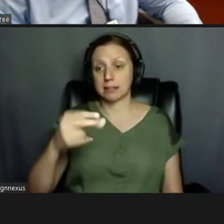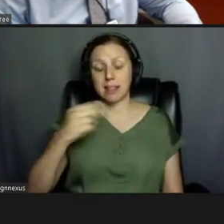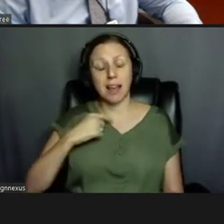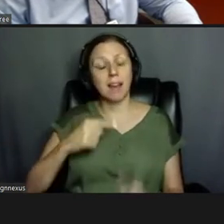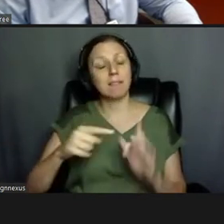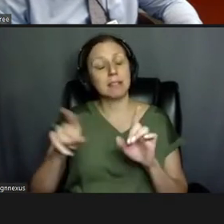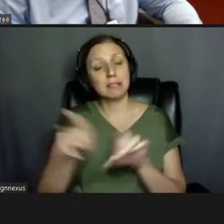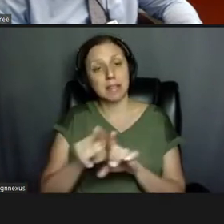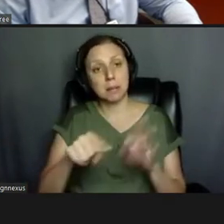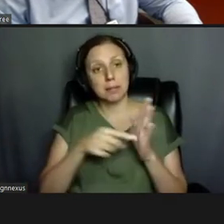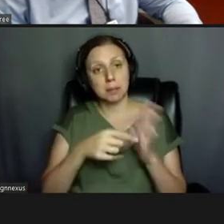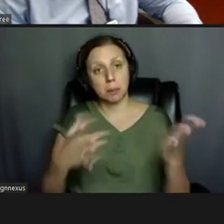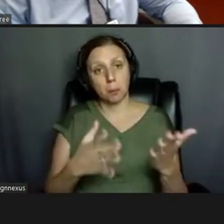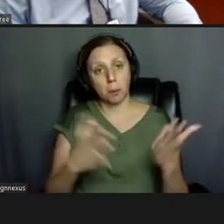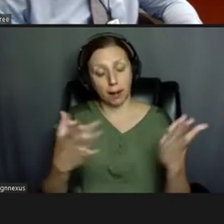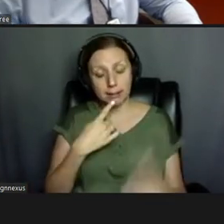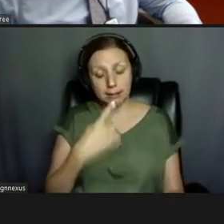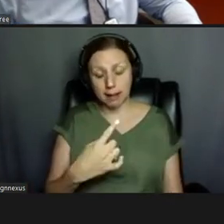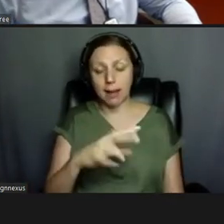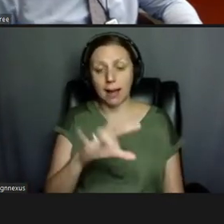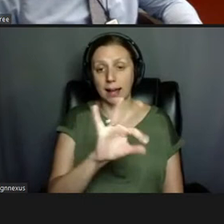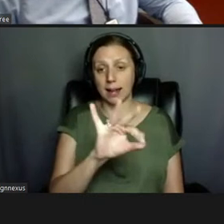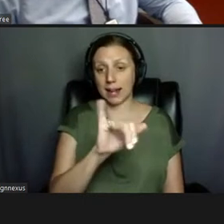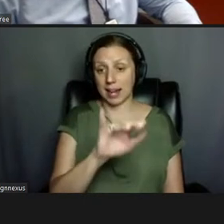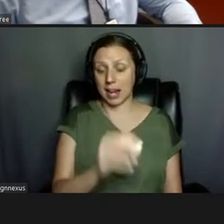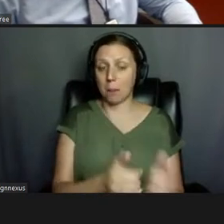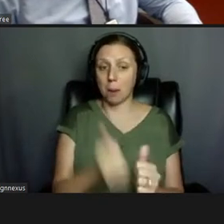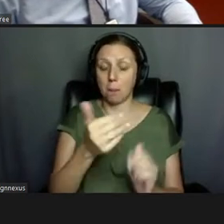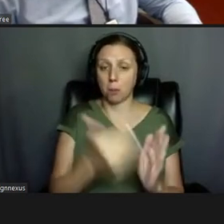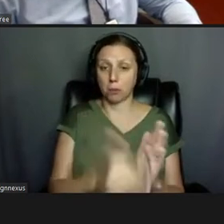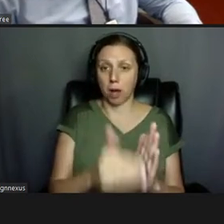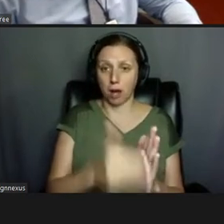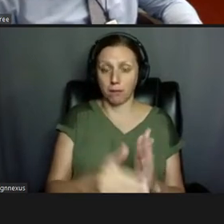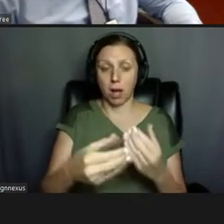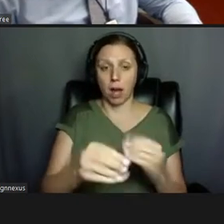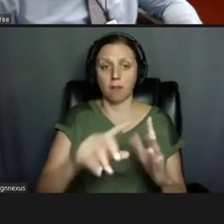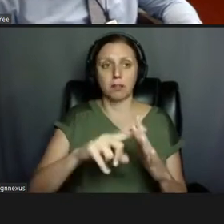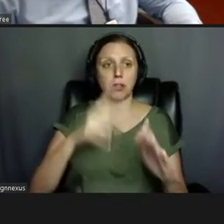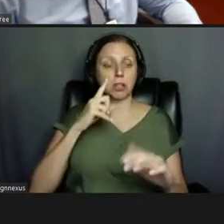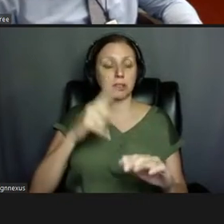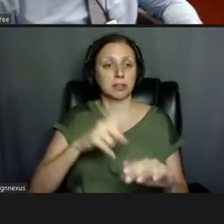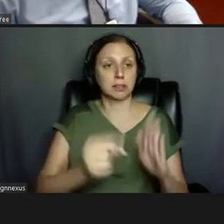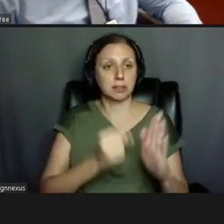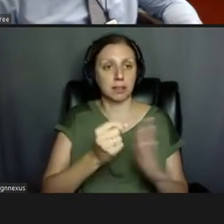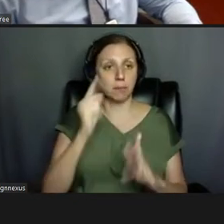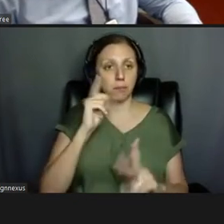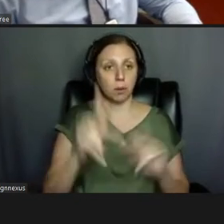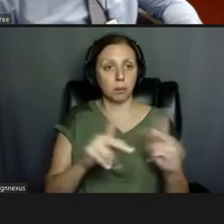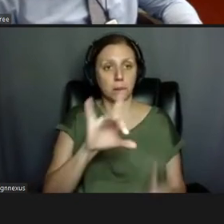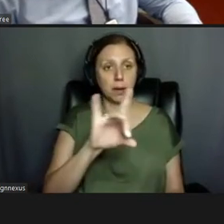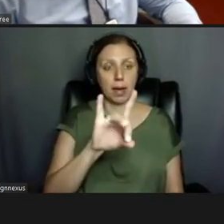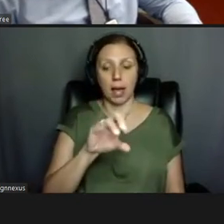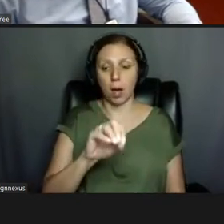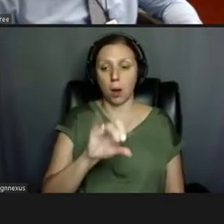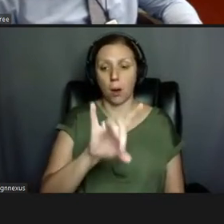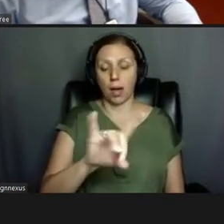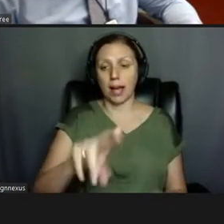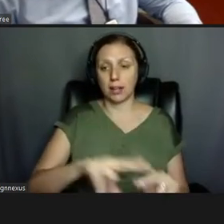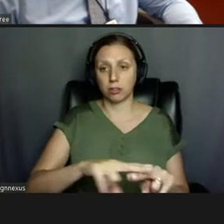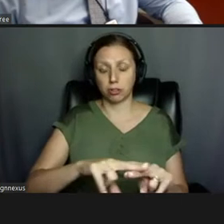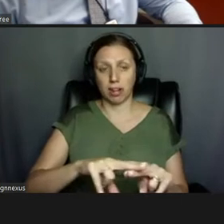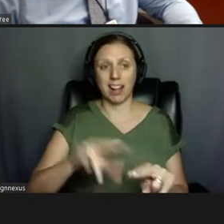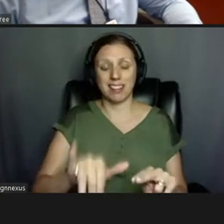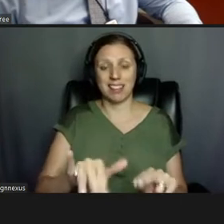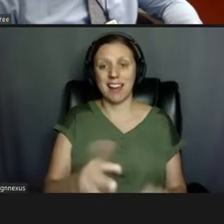I'm about to say. 9 a.m. is the most common office start time for people. Currently, there's an 8:08 train to Penn that is five stops